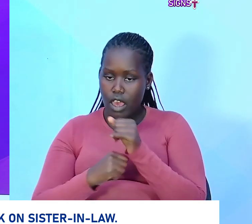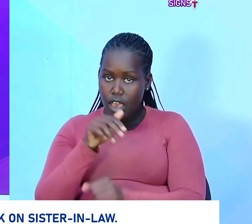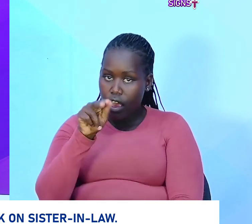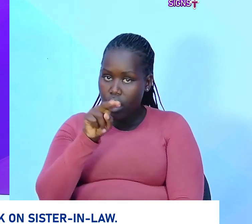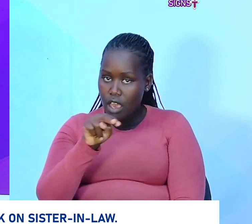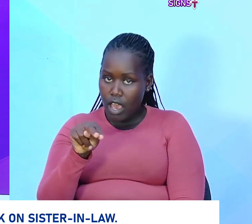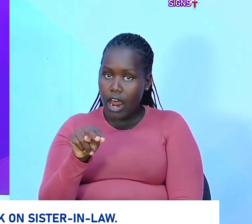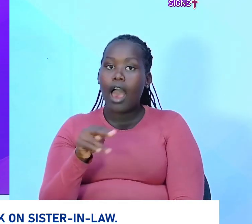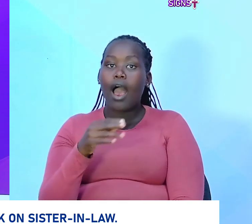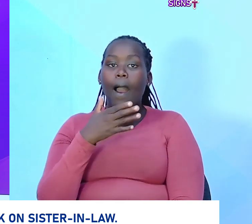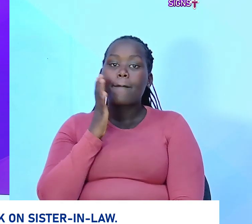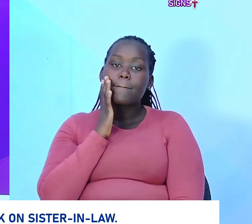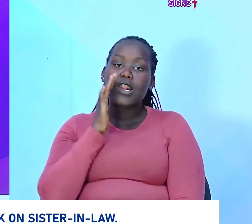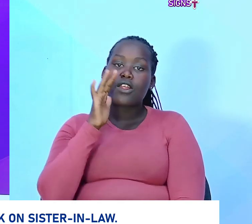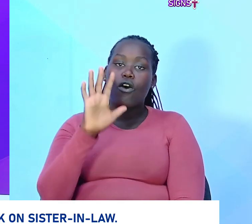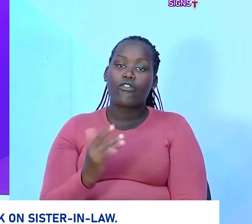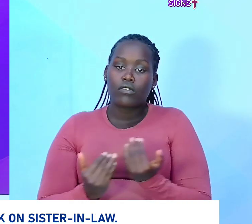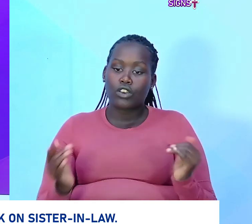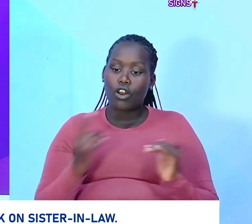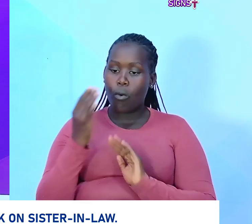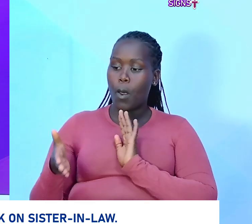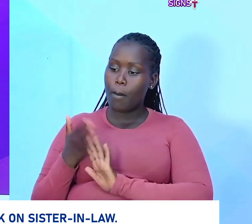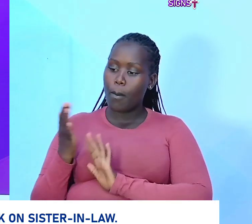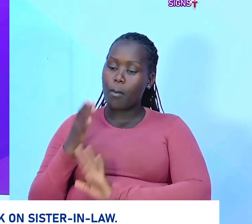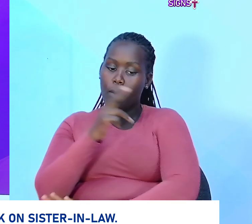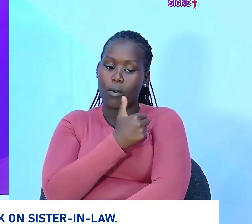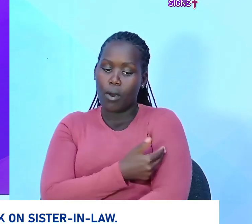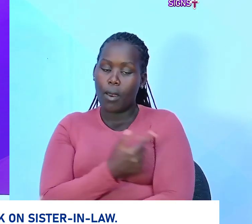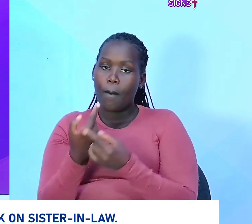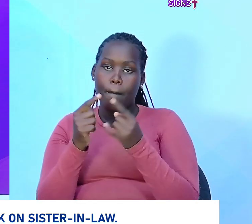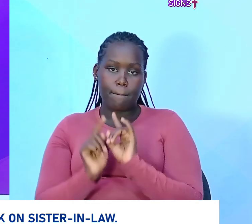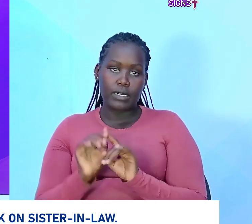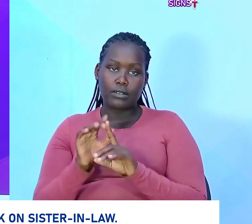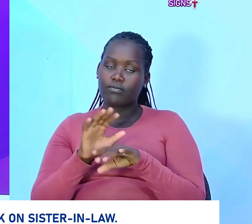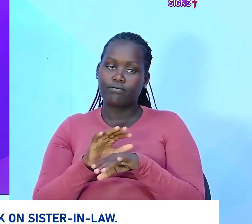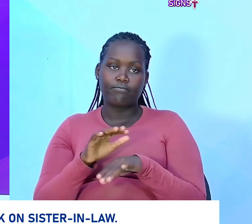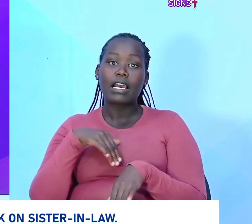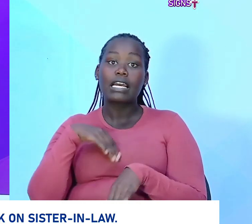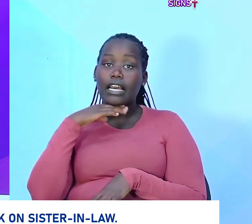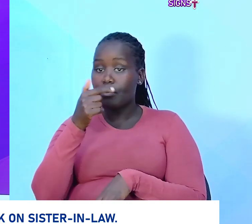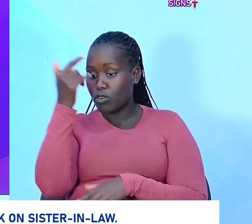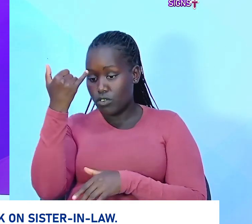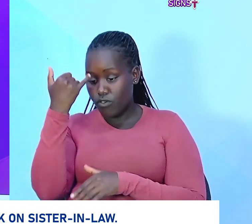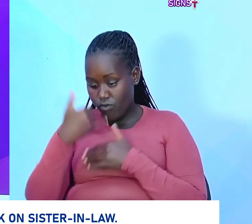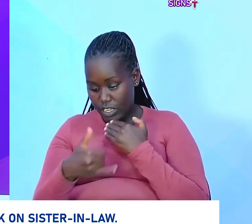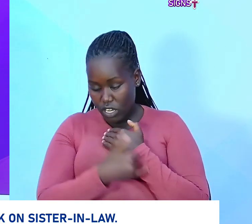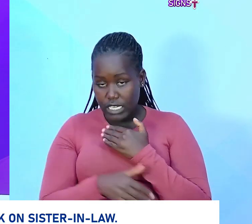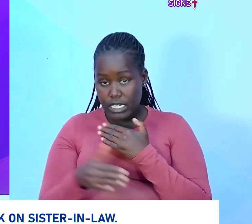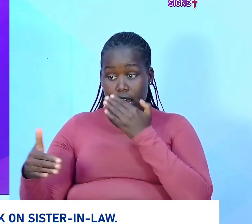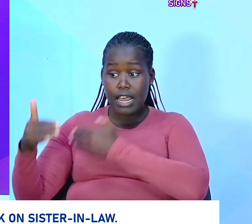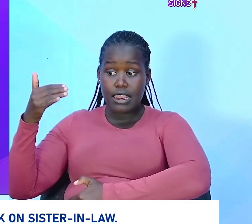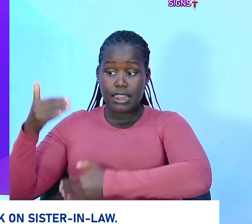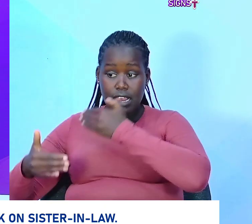Akalimat, a mother of 5, who was rushed to hospital but succumbed to her injuries. According to neighbors, the